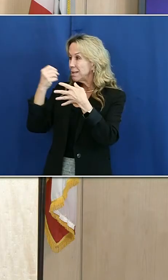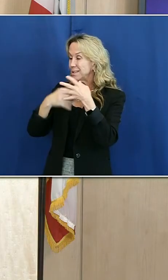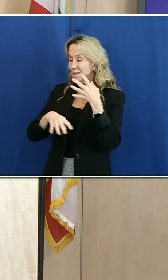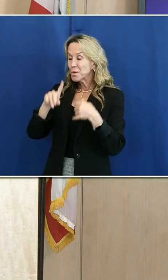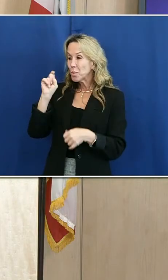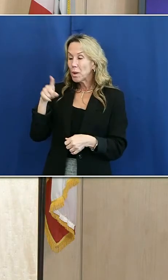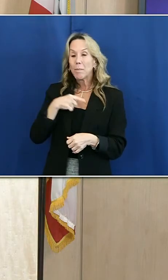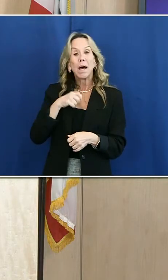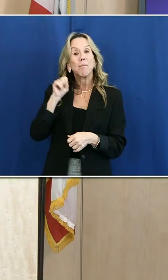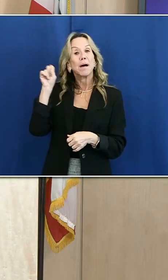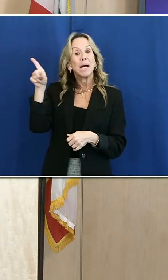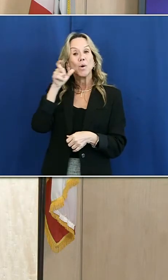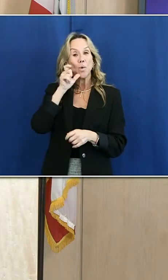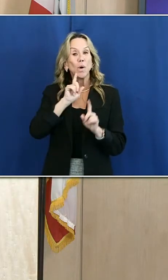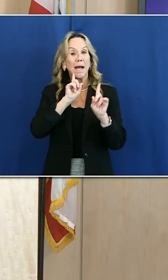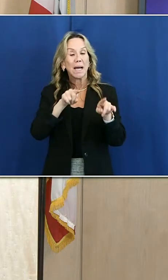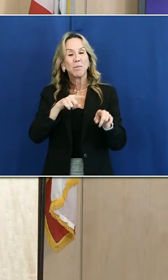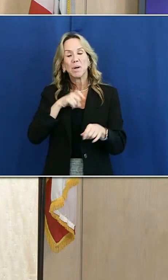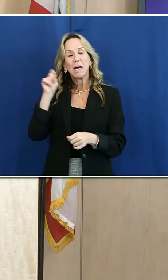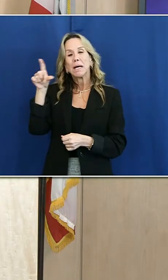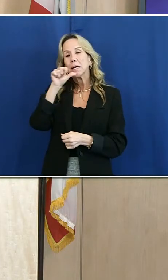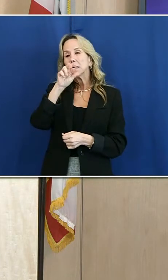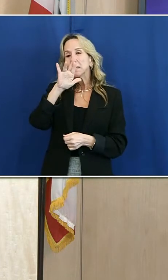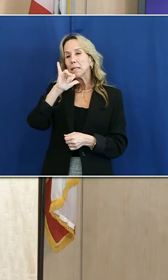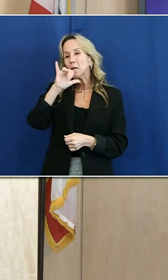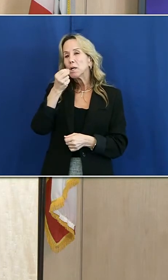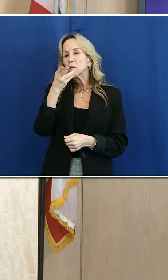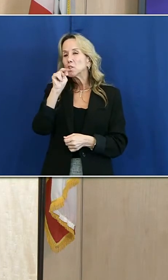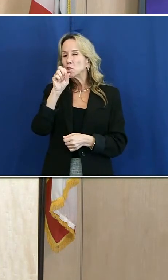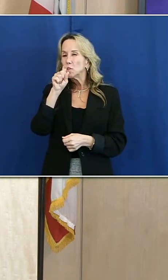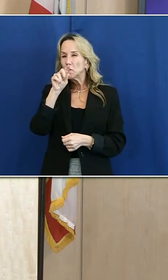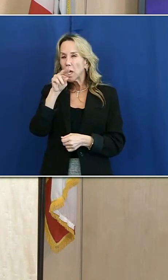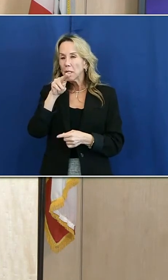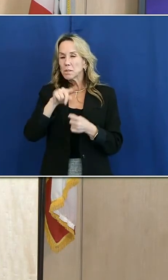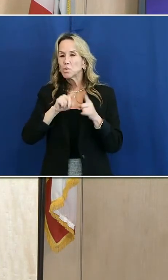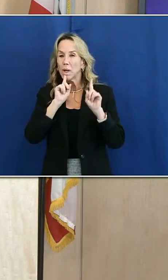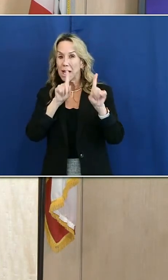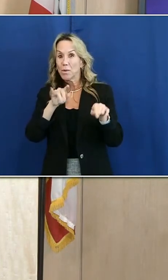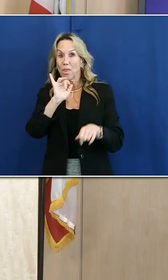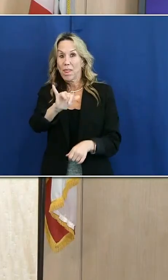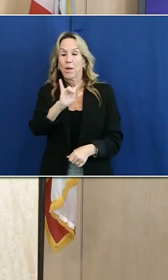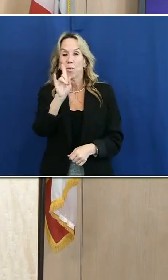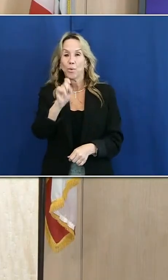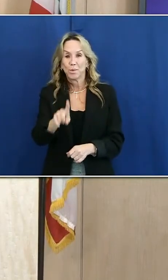can elucidate and provide information regarding those questions. Thank you.